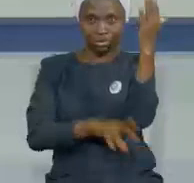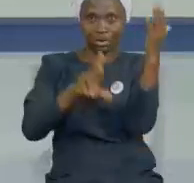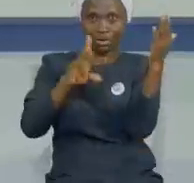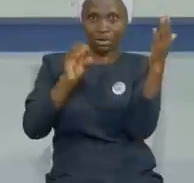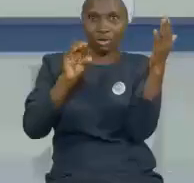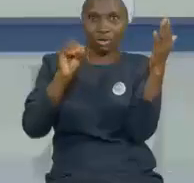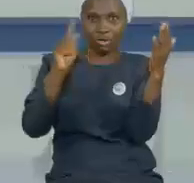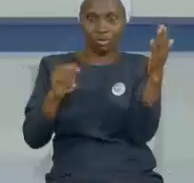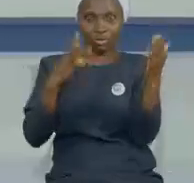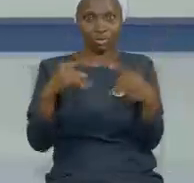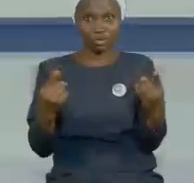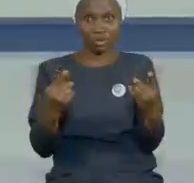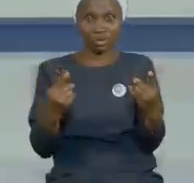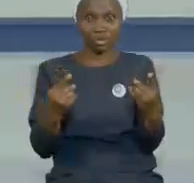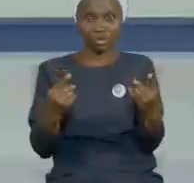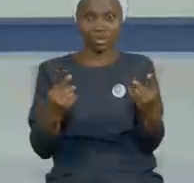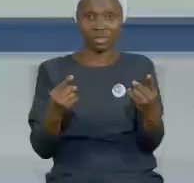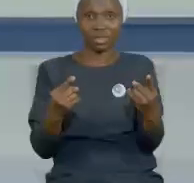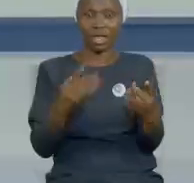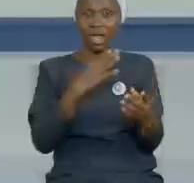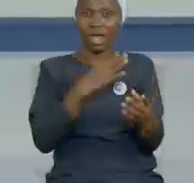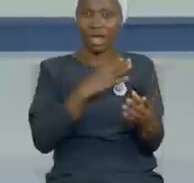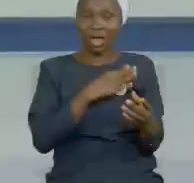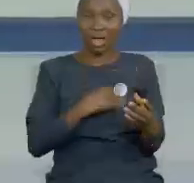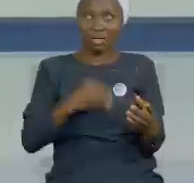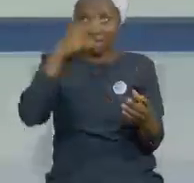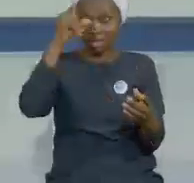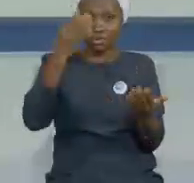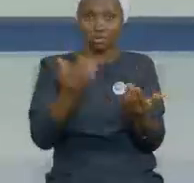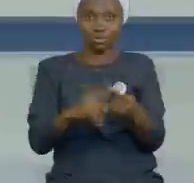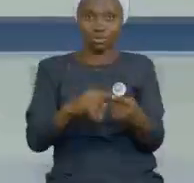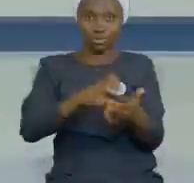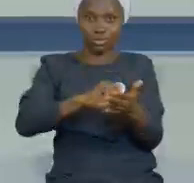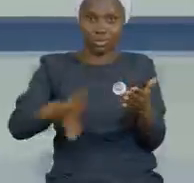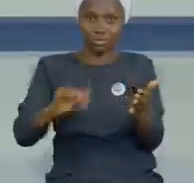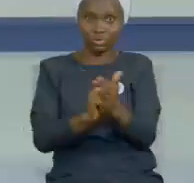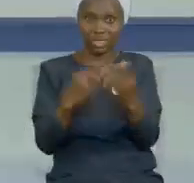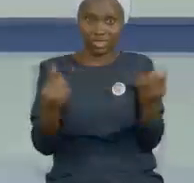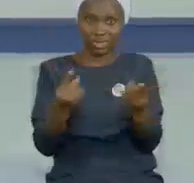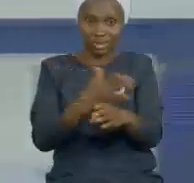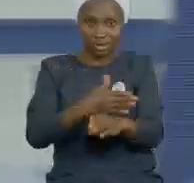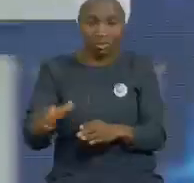of all our problem. He wants to take that sin away from you first.